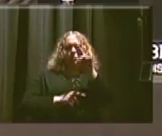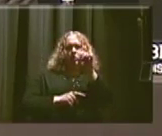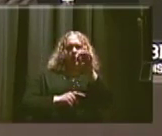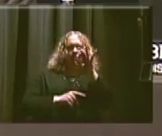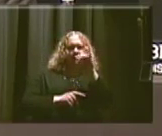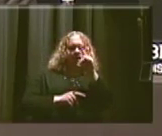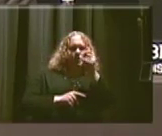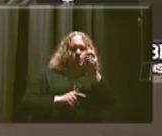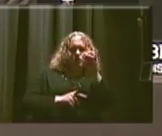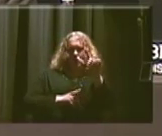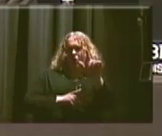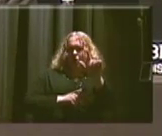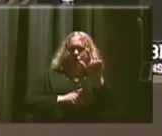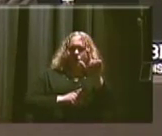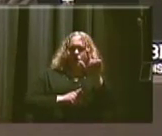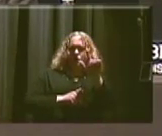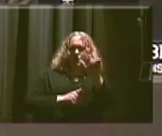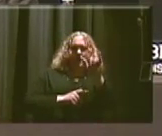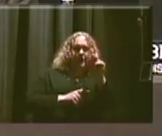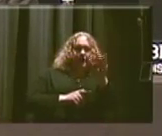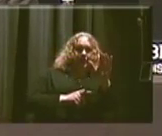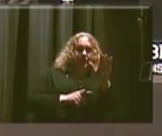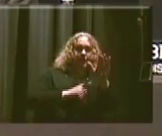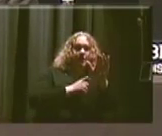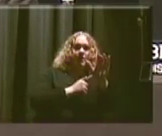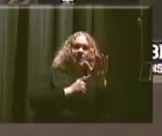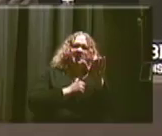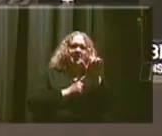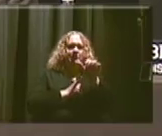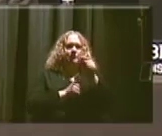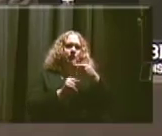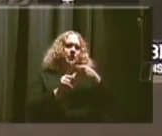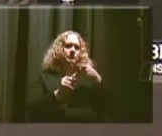Louisville, and one of their pushes